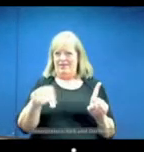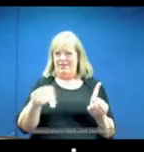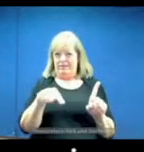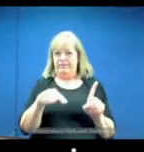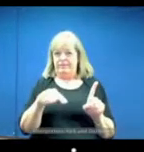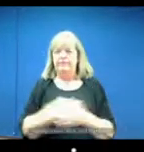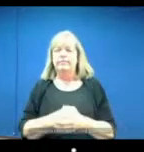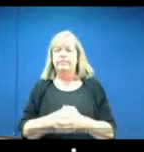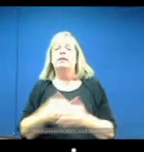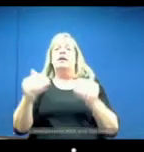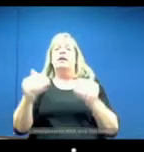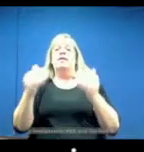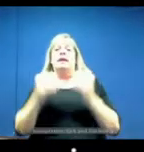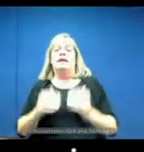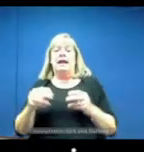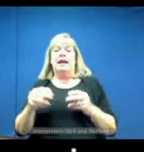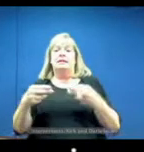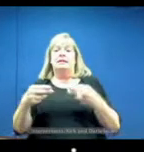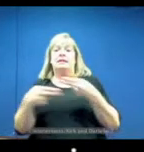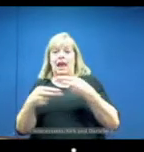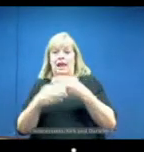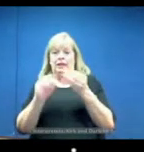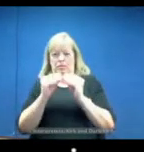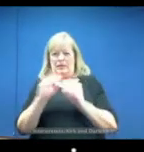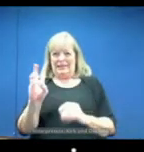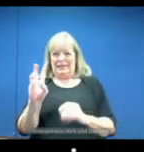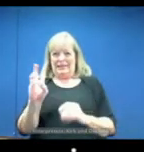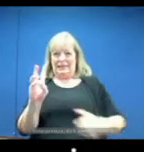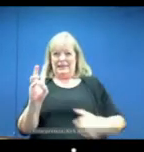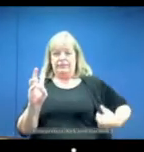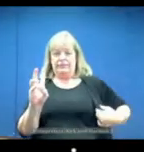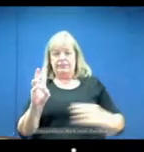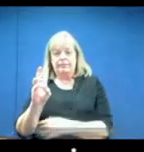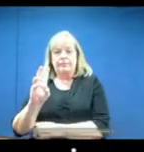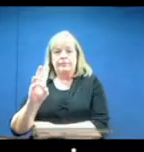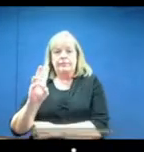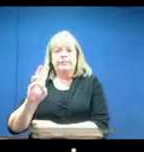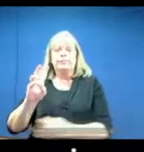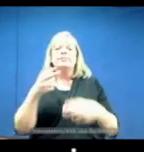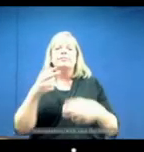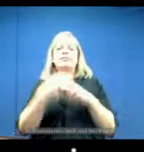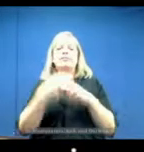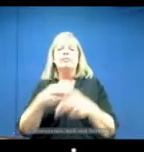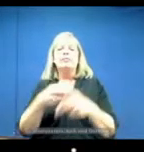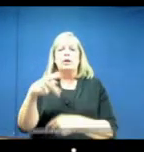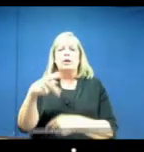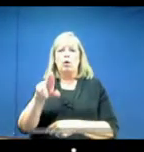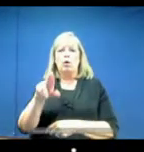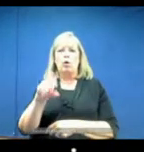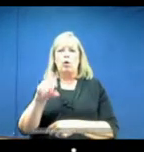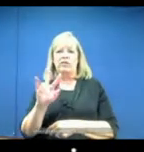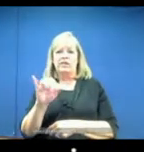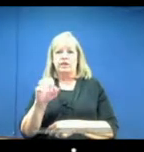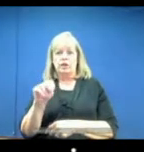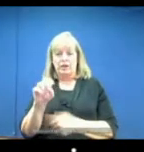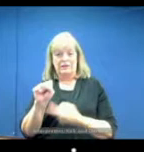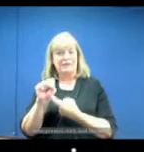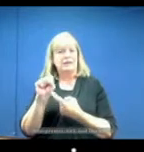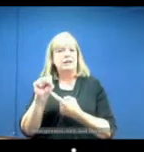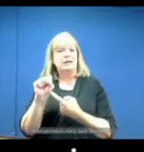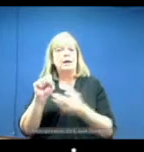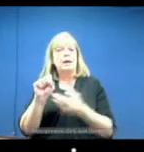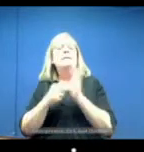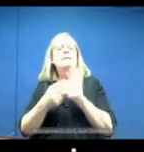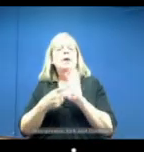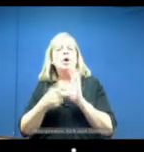So the next slide is slide 6. It's called provisions, and essentially what it is what's